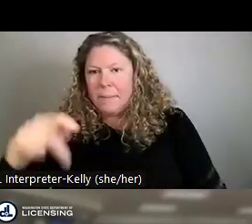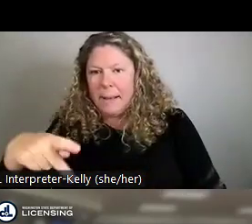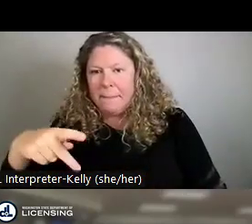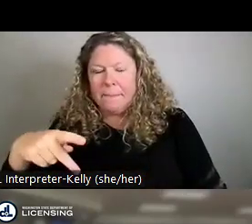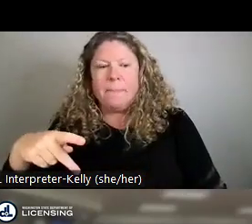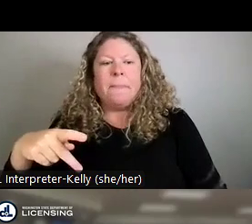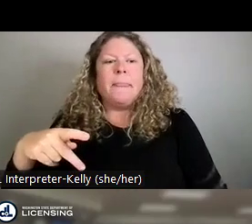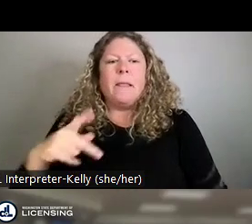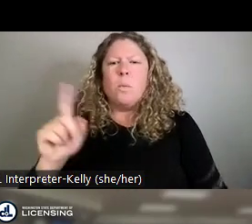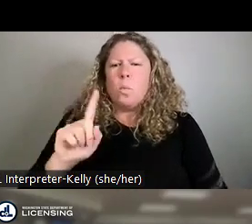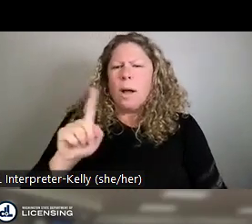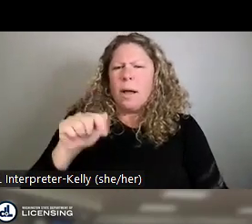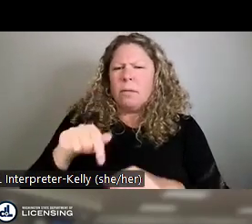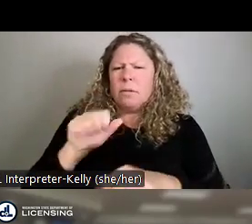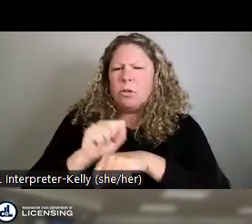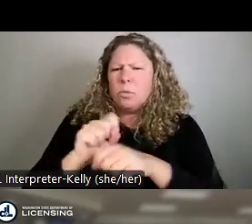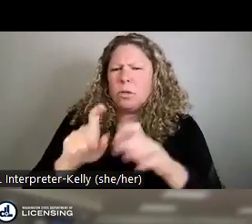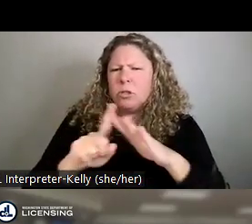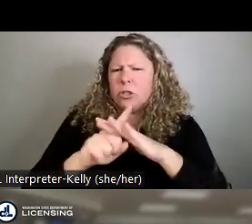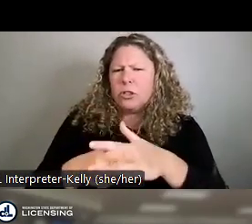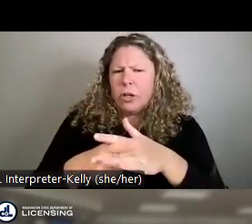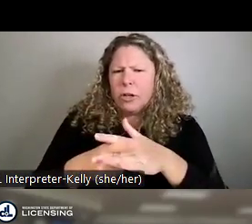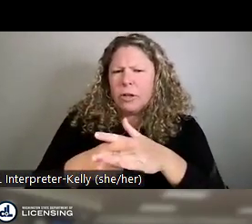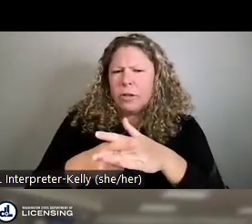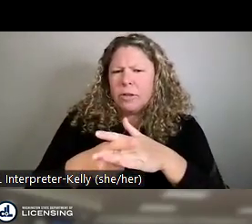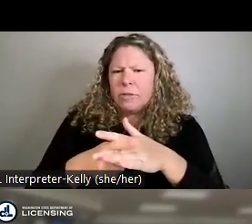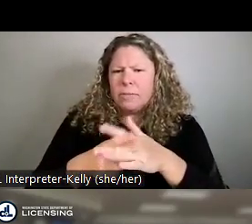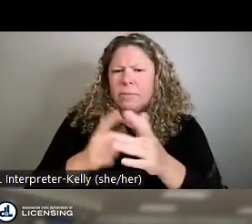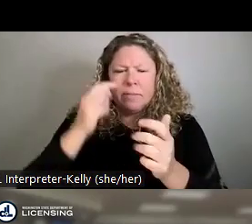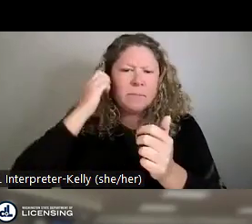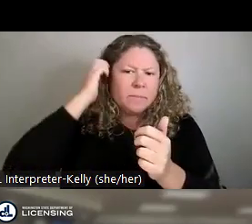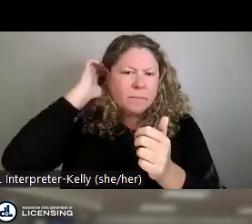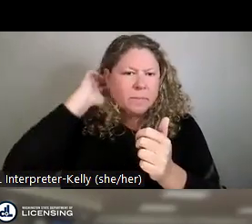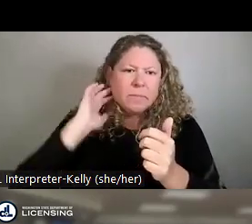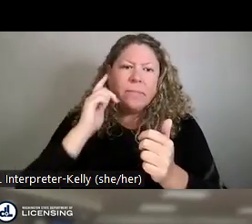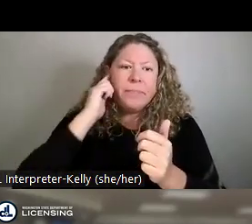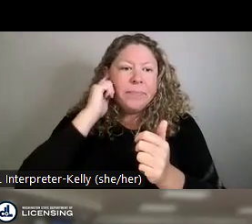work originated with DOL, which was our strategic plan.